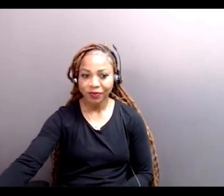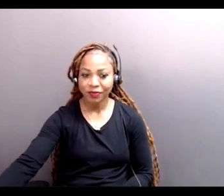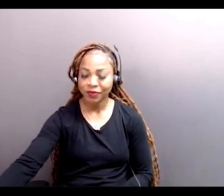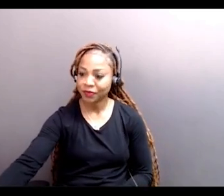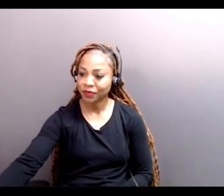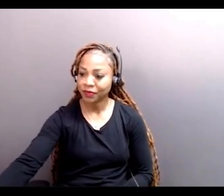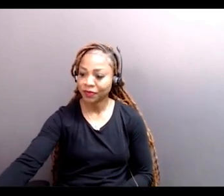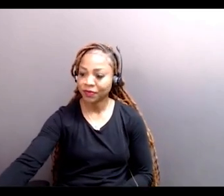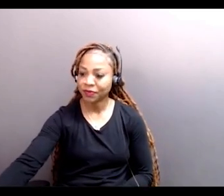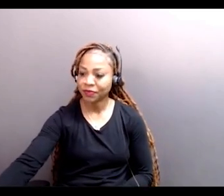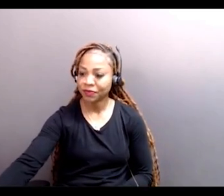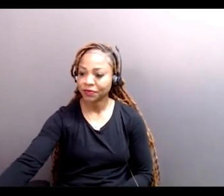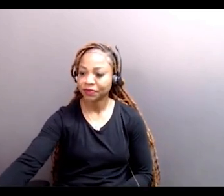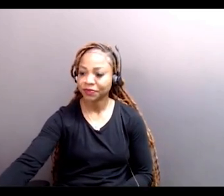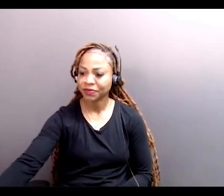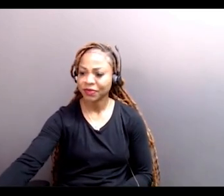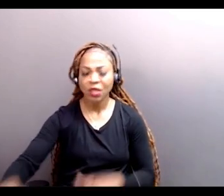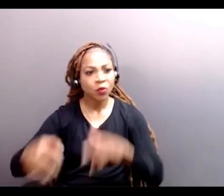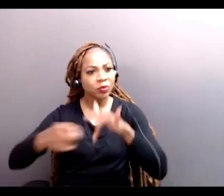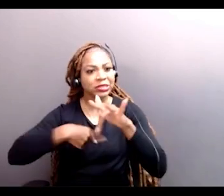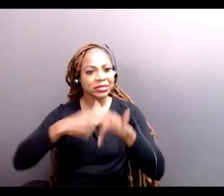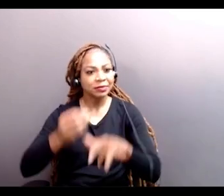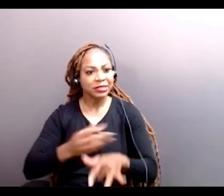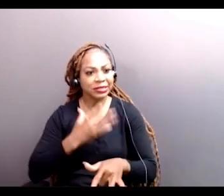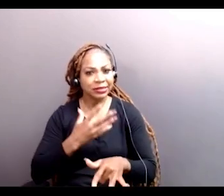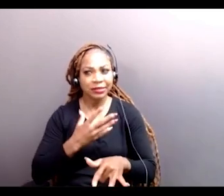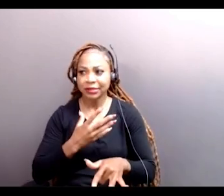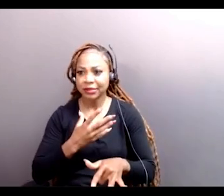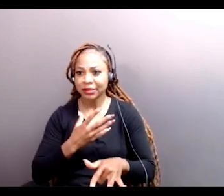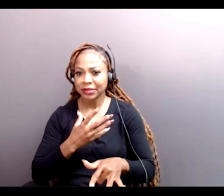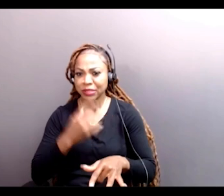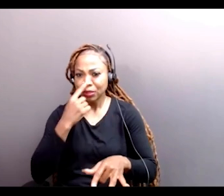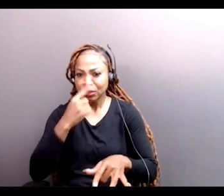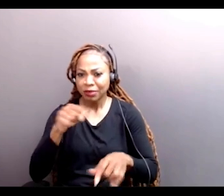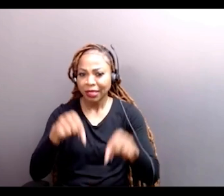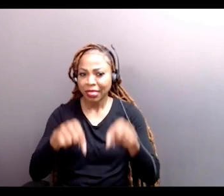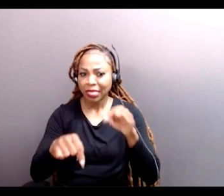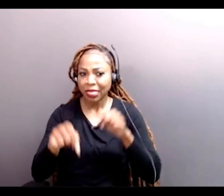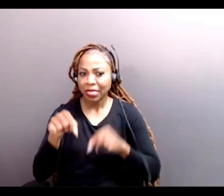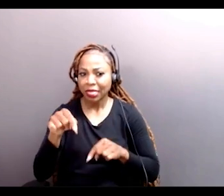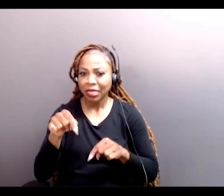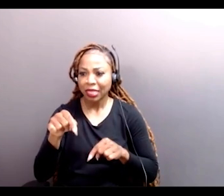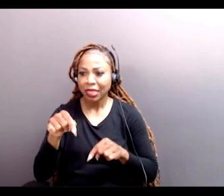So we started this work in about 2020. Did we skip a slide? Sorry, did we skip a slide? Can we go back?